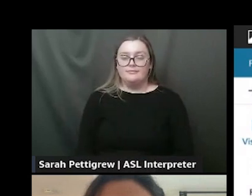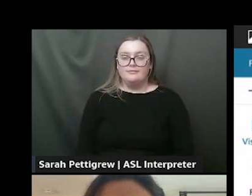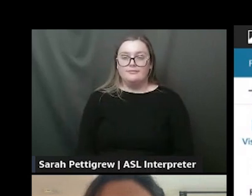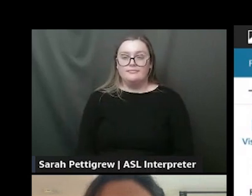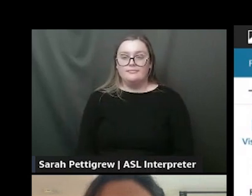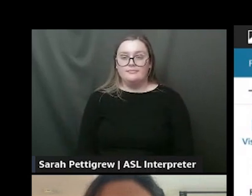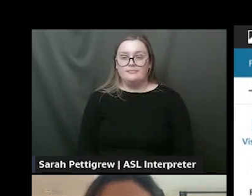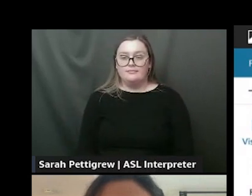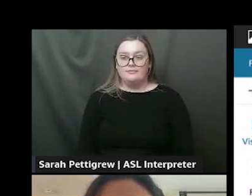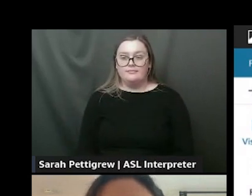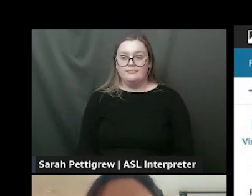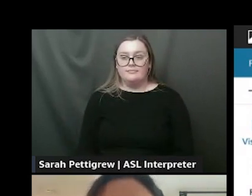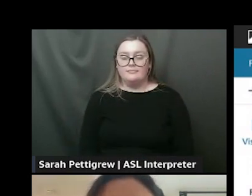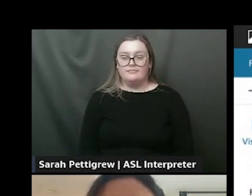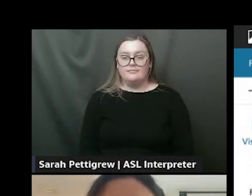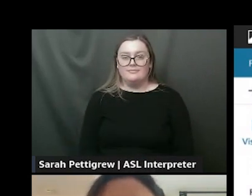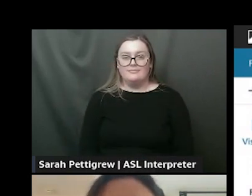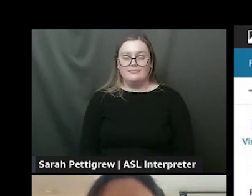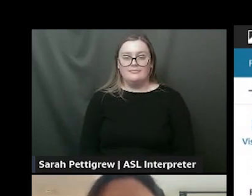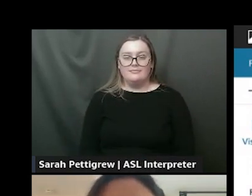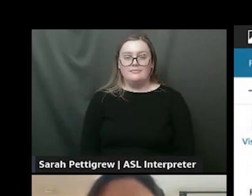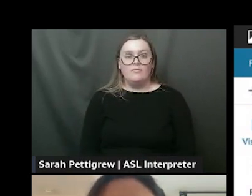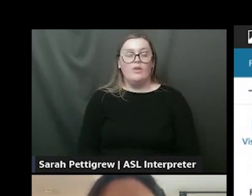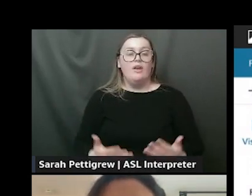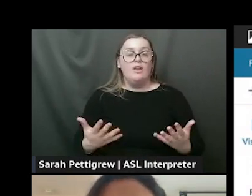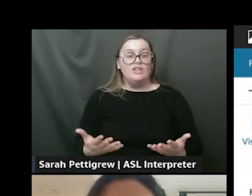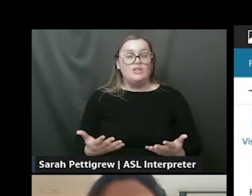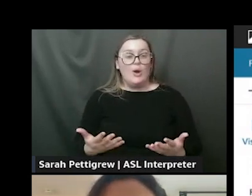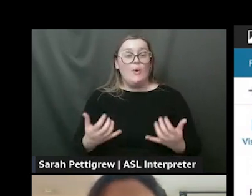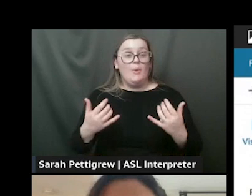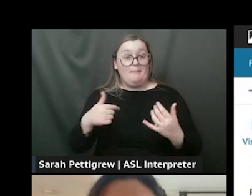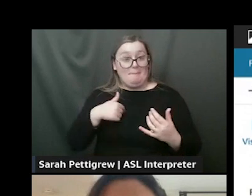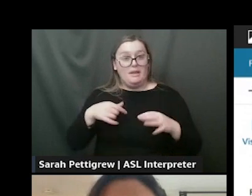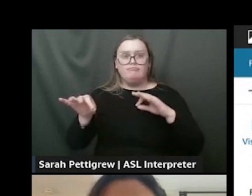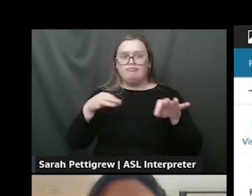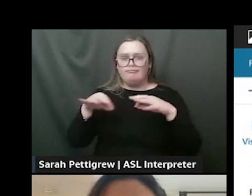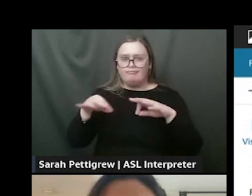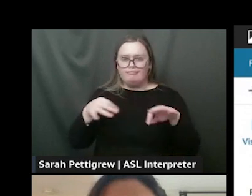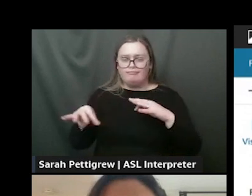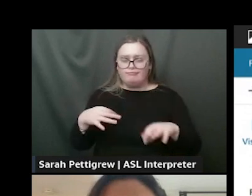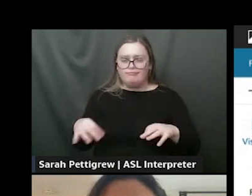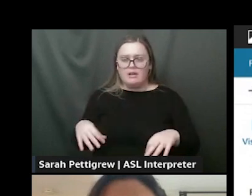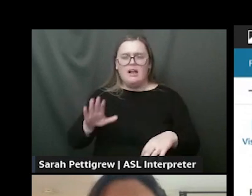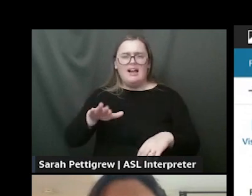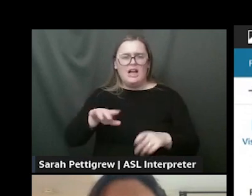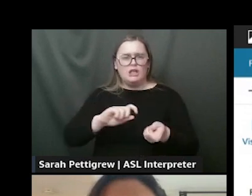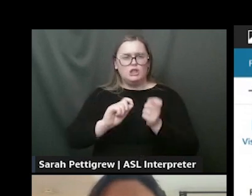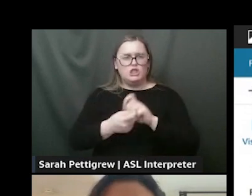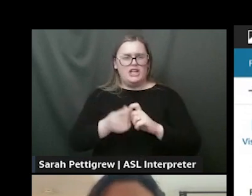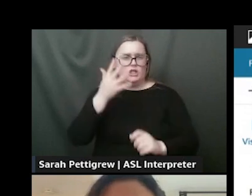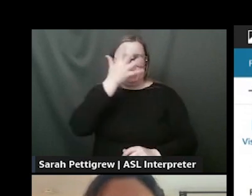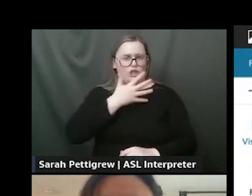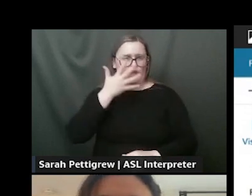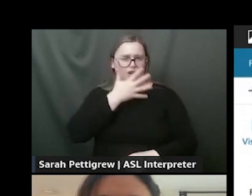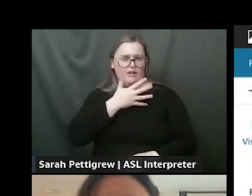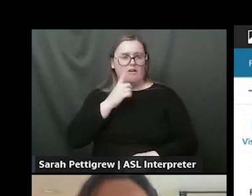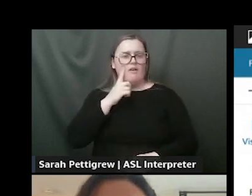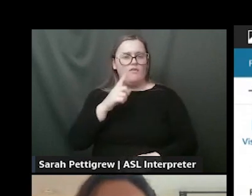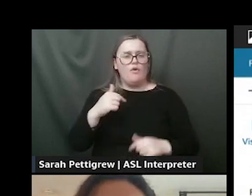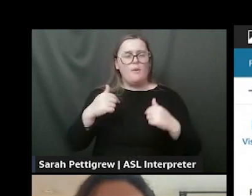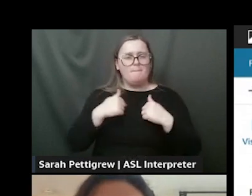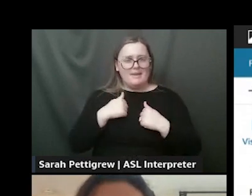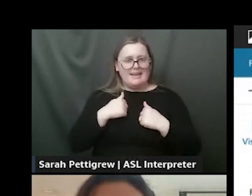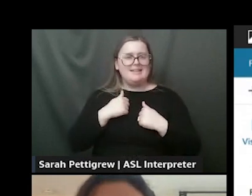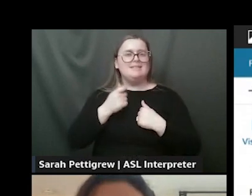Okay. So this is me telling Quicksight, hey, just change the way this looks so that I can get